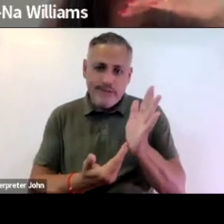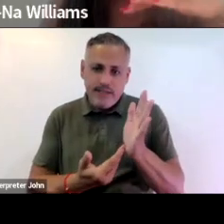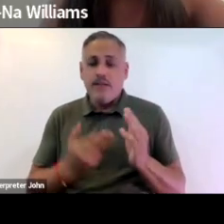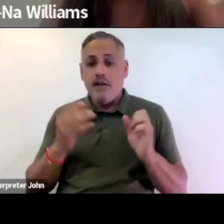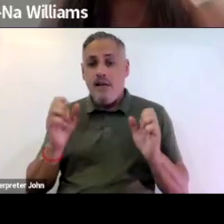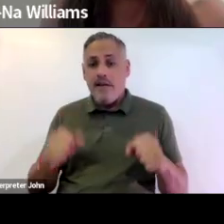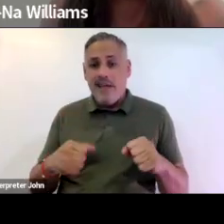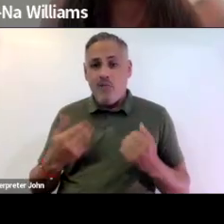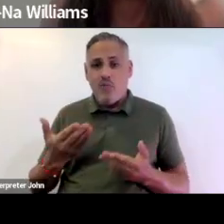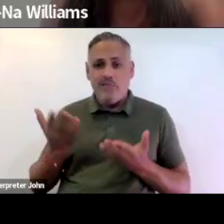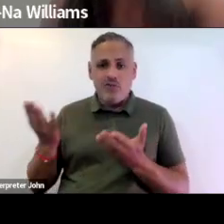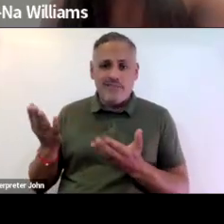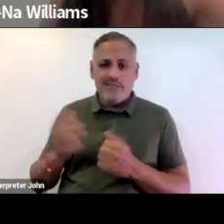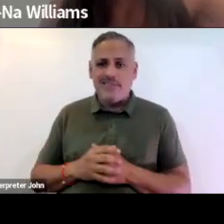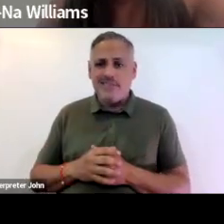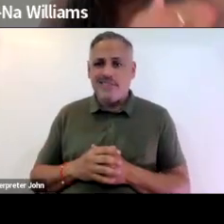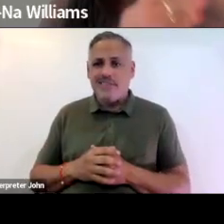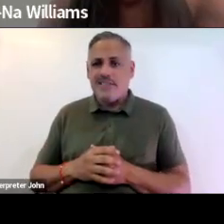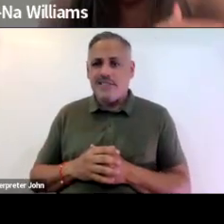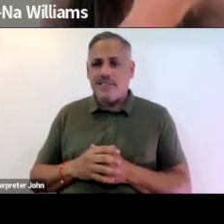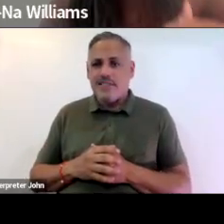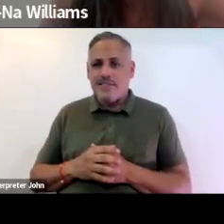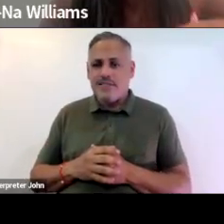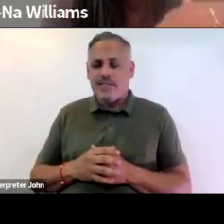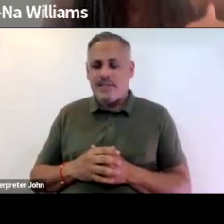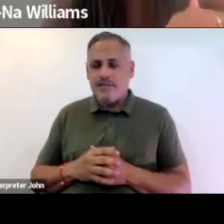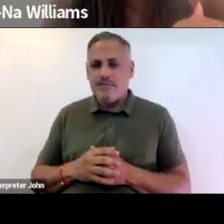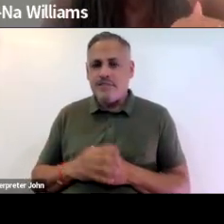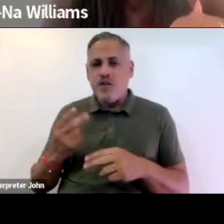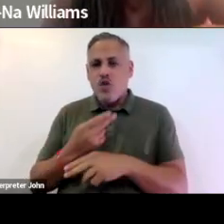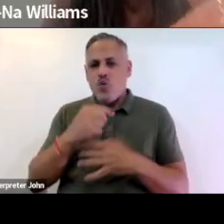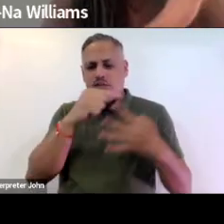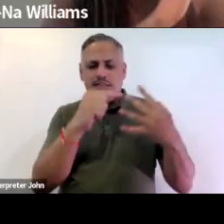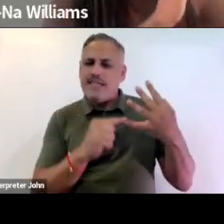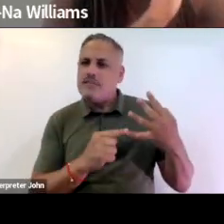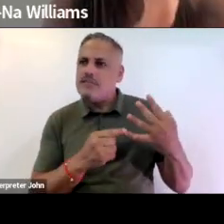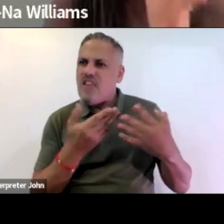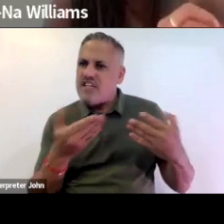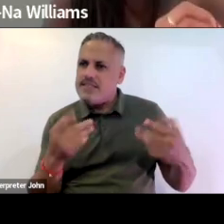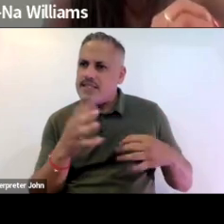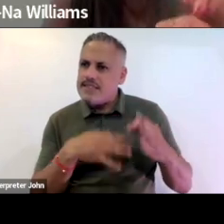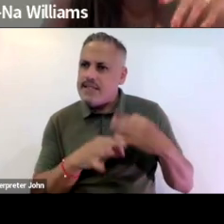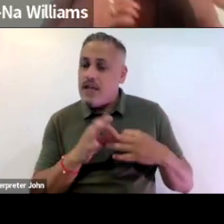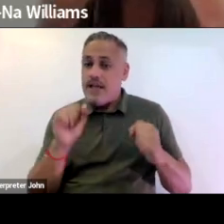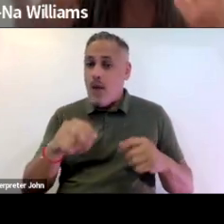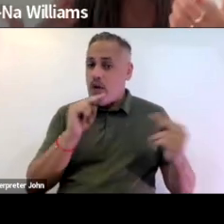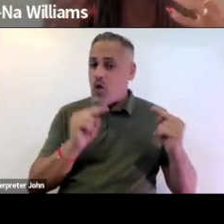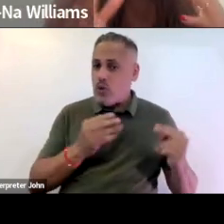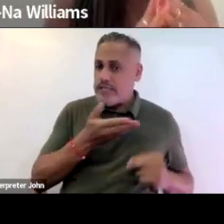Can we present it? Can we, utilize these 4 points? Can we negotiate